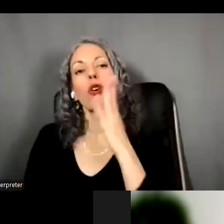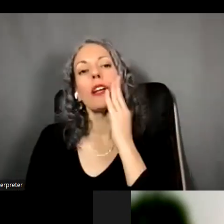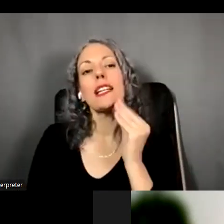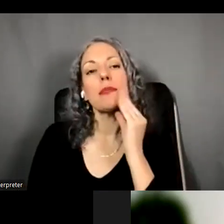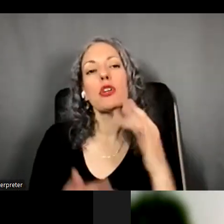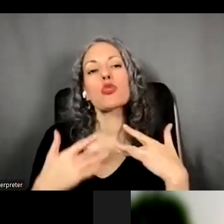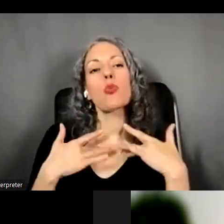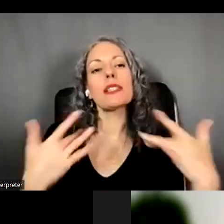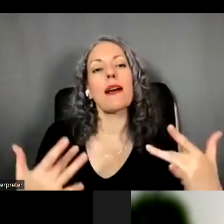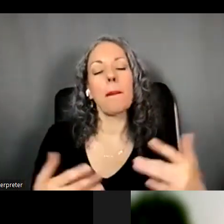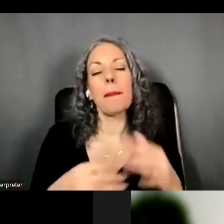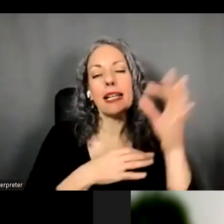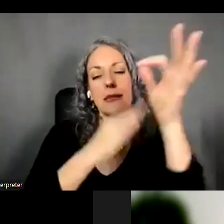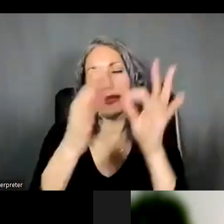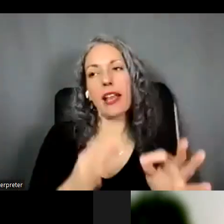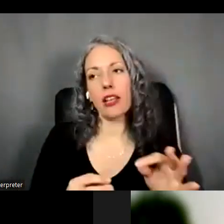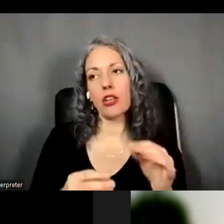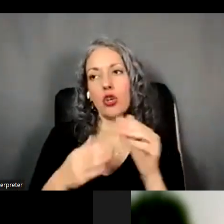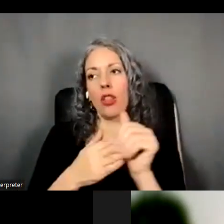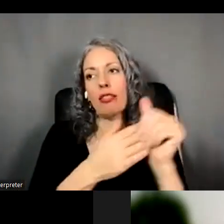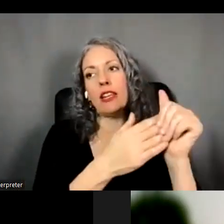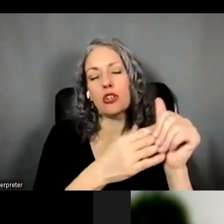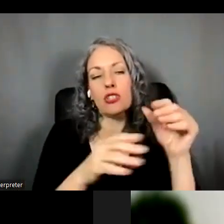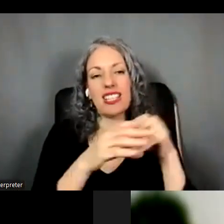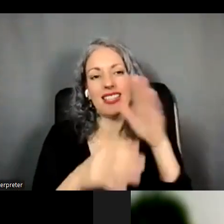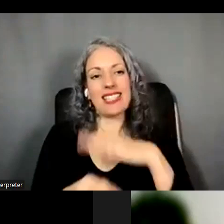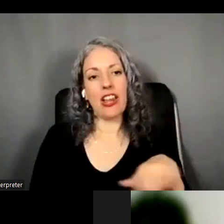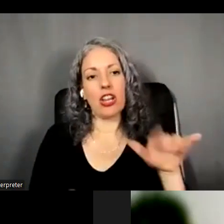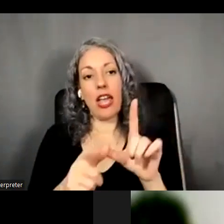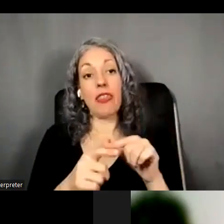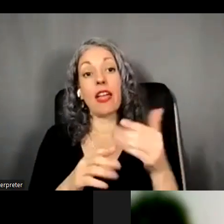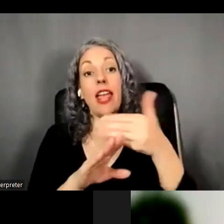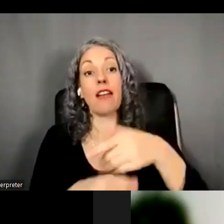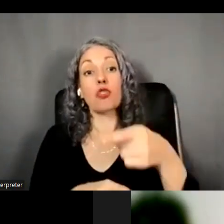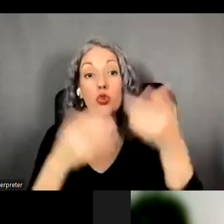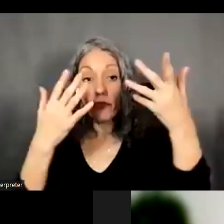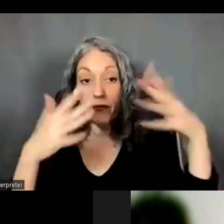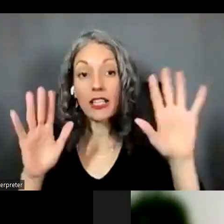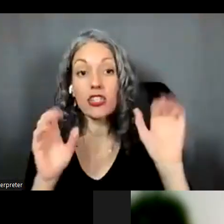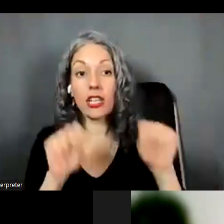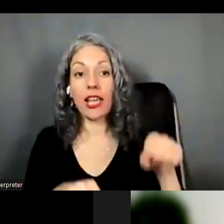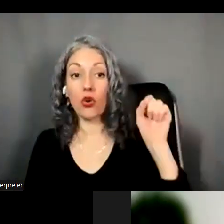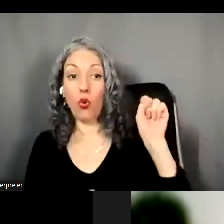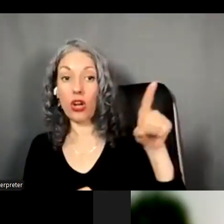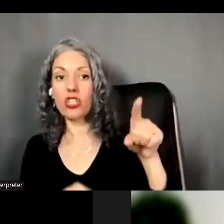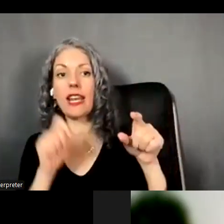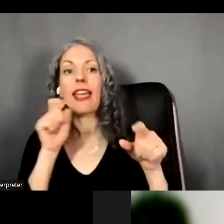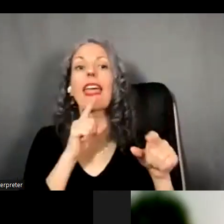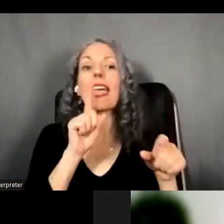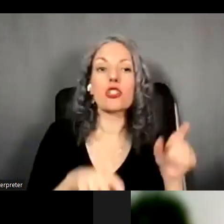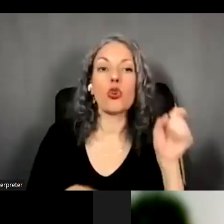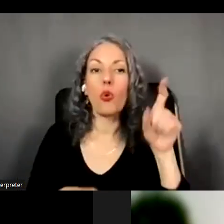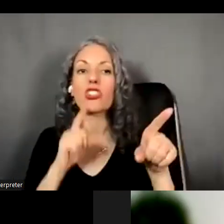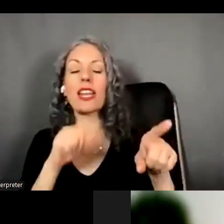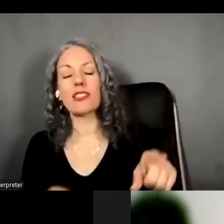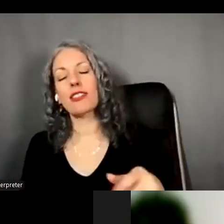in Care, as you know, we know you're leaders in this space, and then we'll have a few minutes for questions before we wrap up. Thank you. Yeah, thanks for that. Good afternoon, everyone.